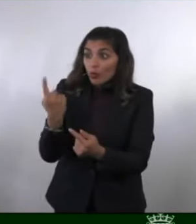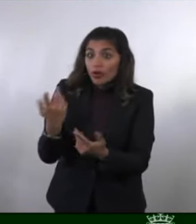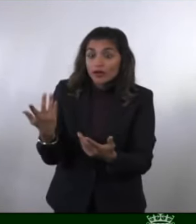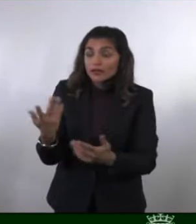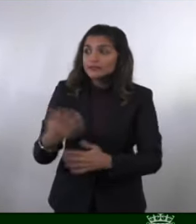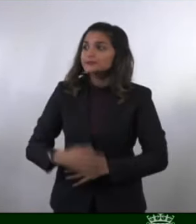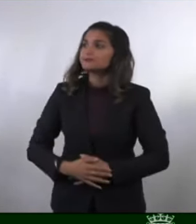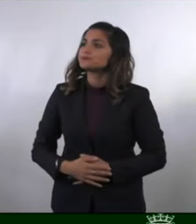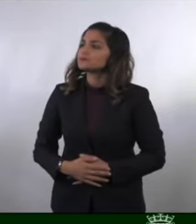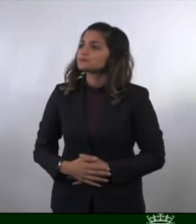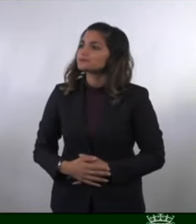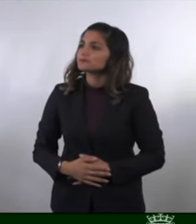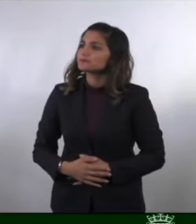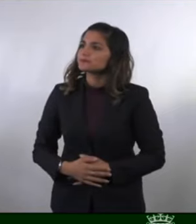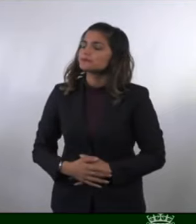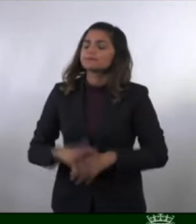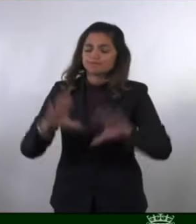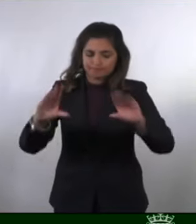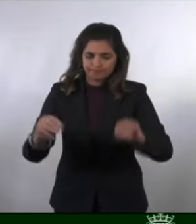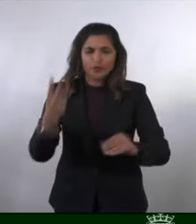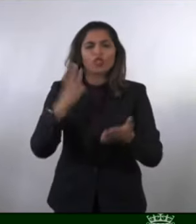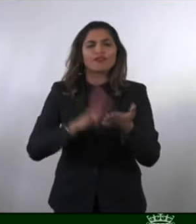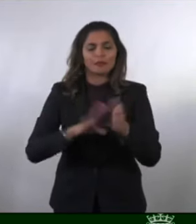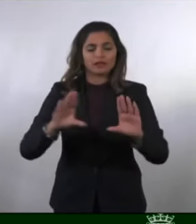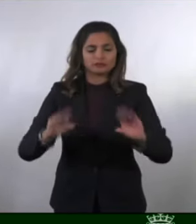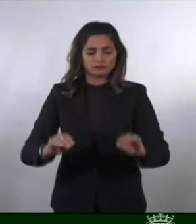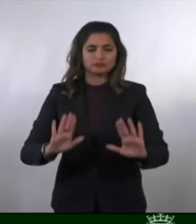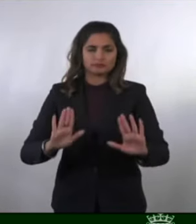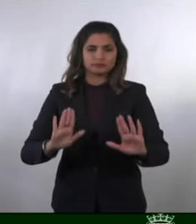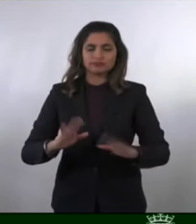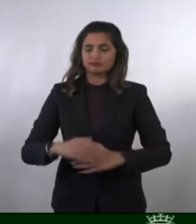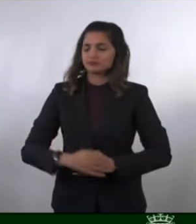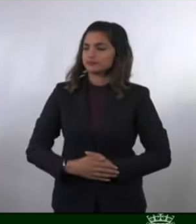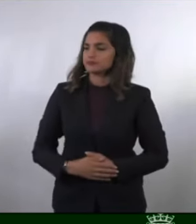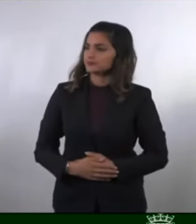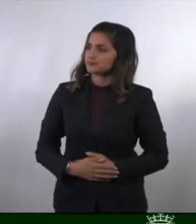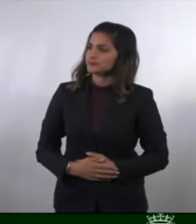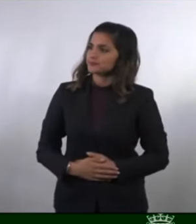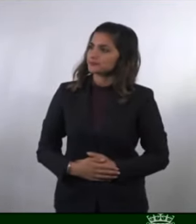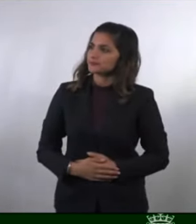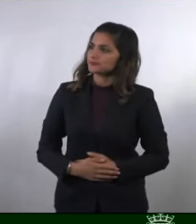Sorry? We're going to suspend for 3 minutes then. OK.